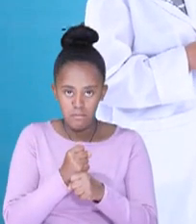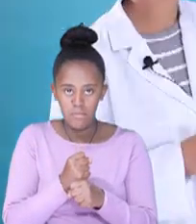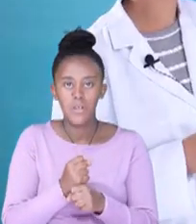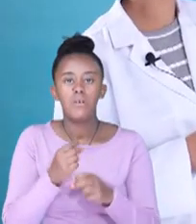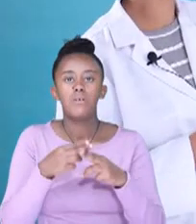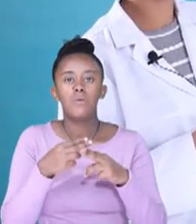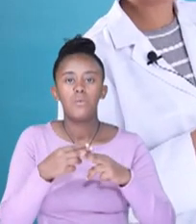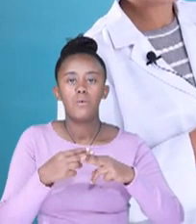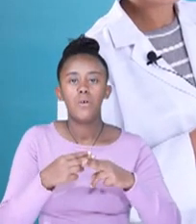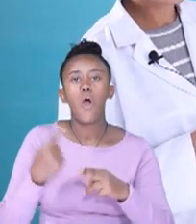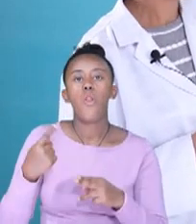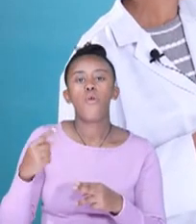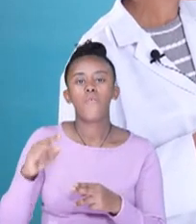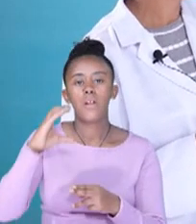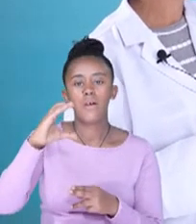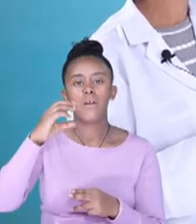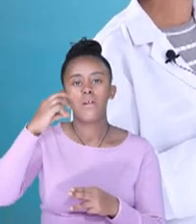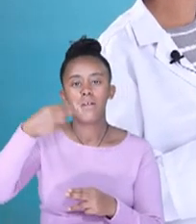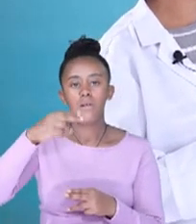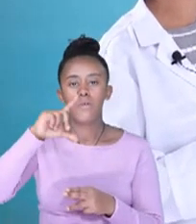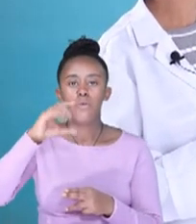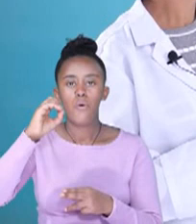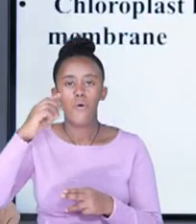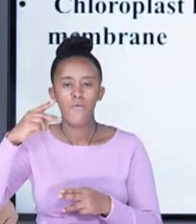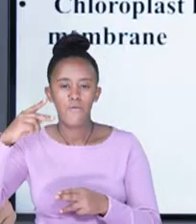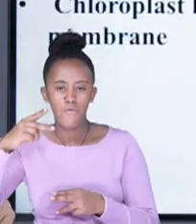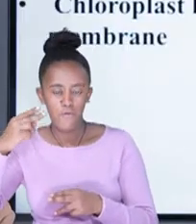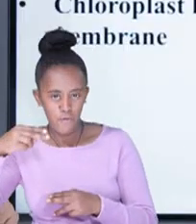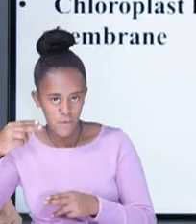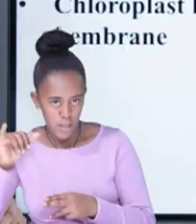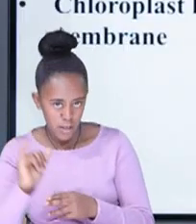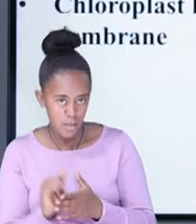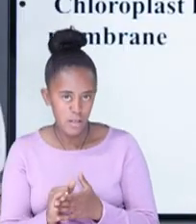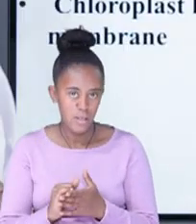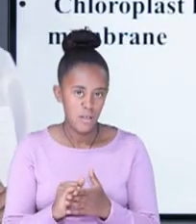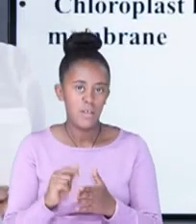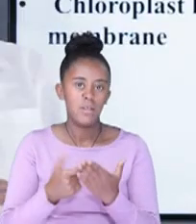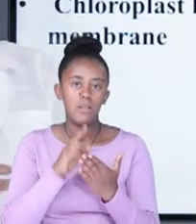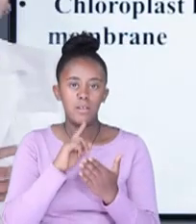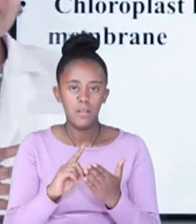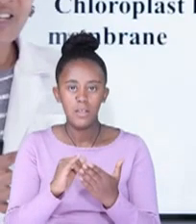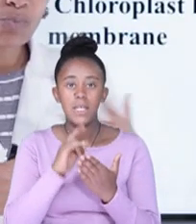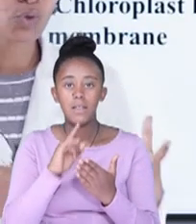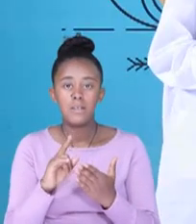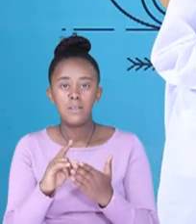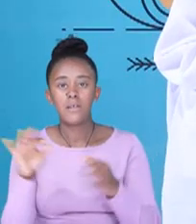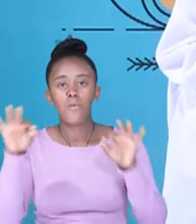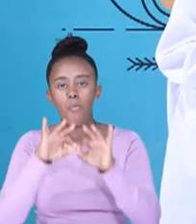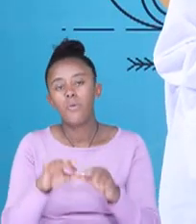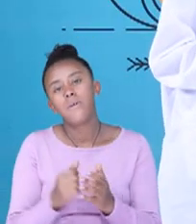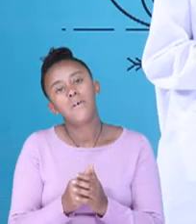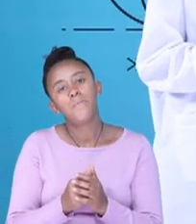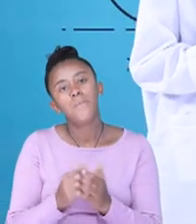pigment known as chlorophyll, and chloroplast, due to the presence of chlorophyll, it plays important